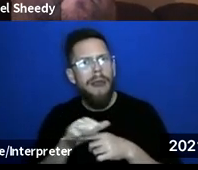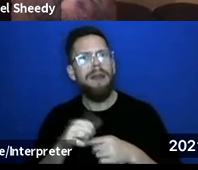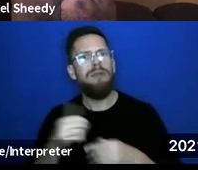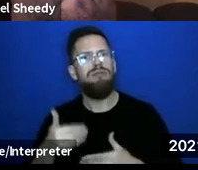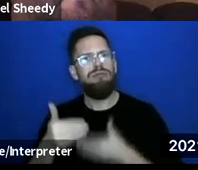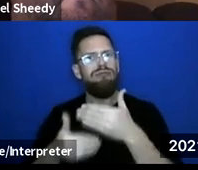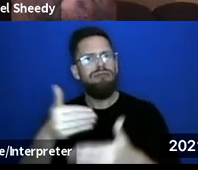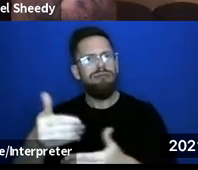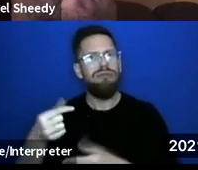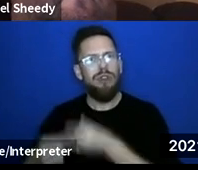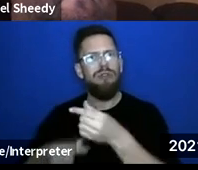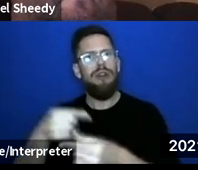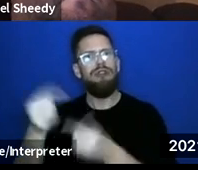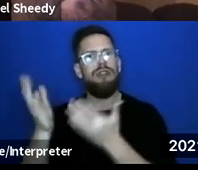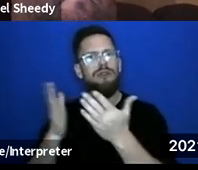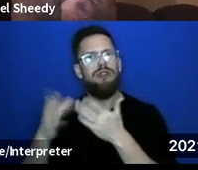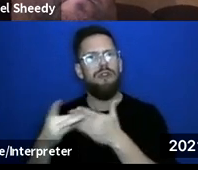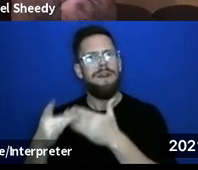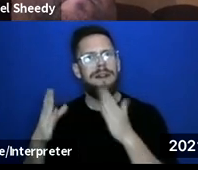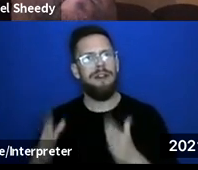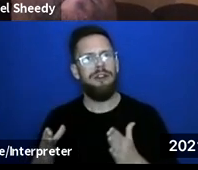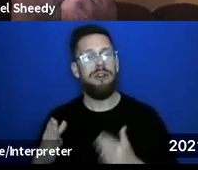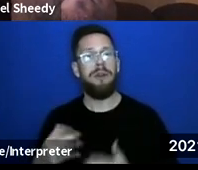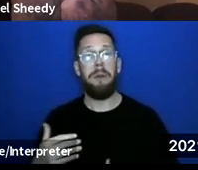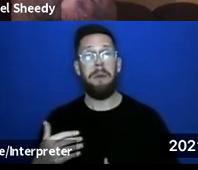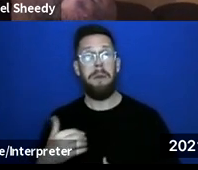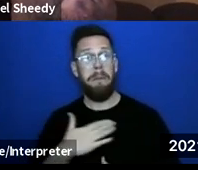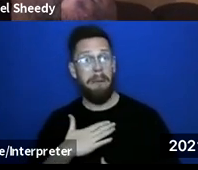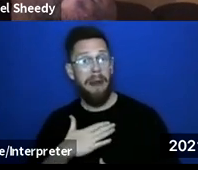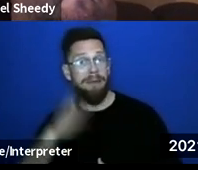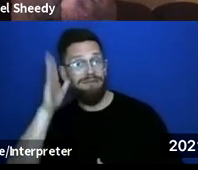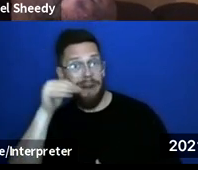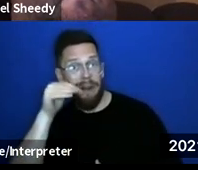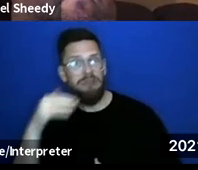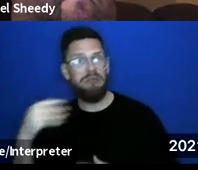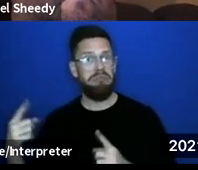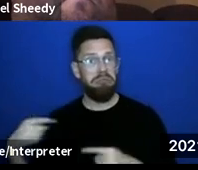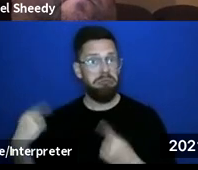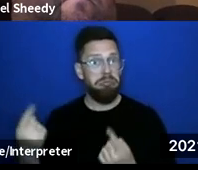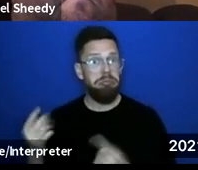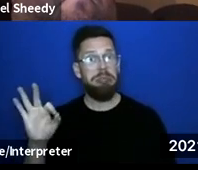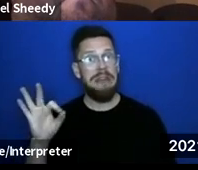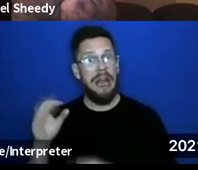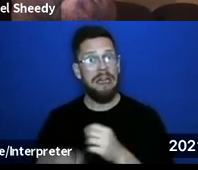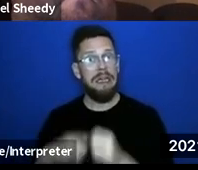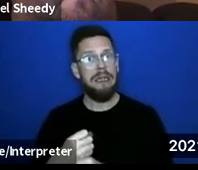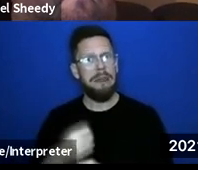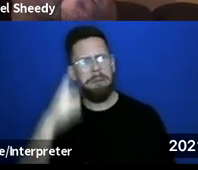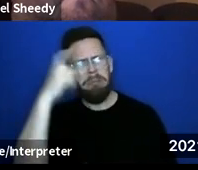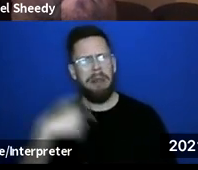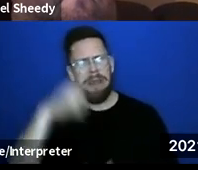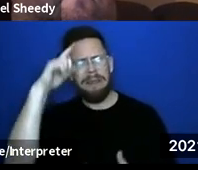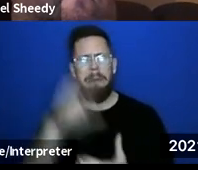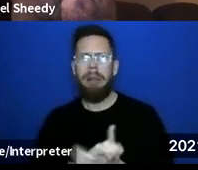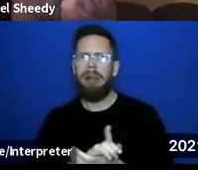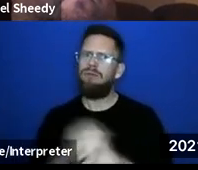involvement goes back about 9 years. And so I've, you know, dedicated a lot of my time and energy towards this because I believe very strongly in the concept of